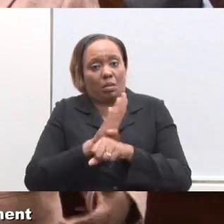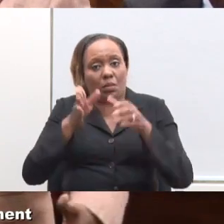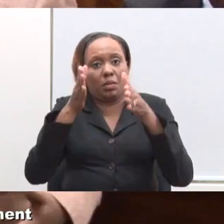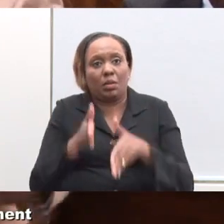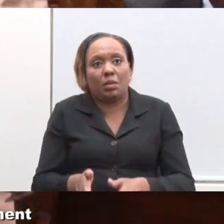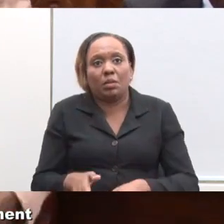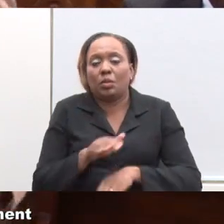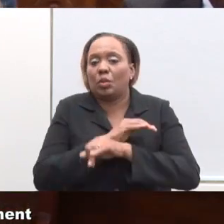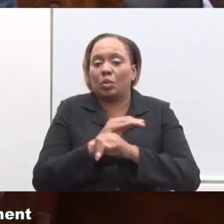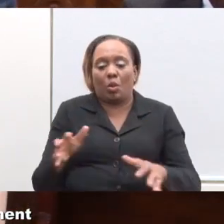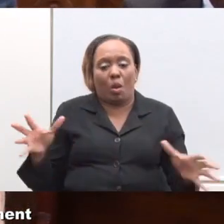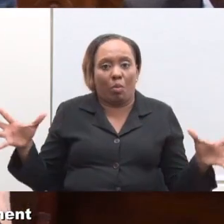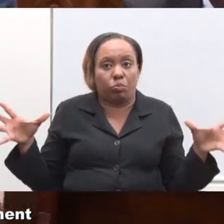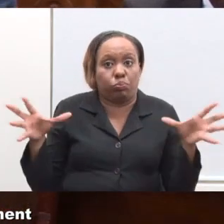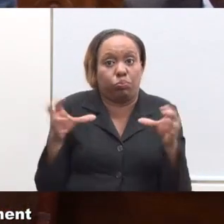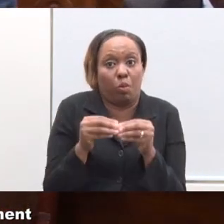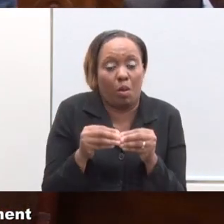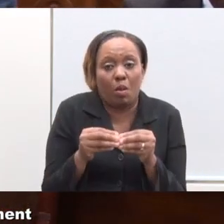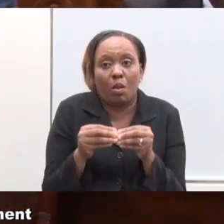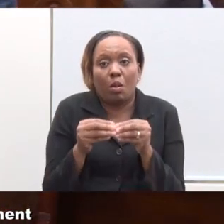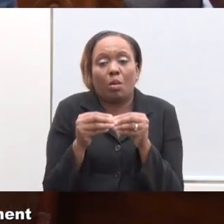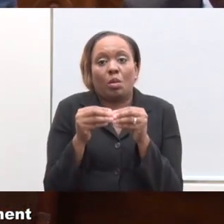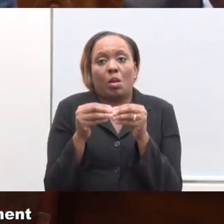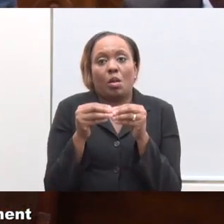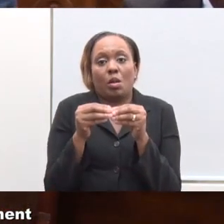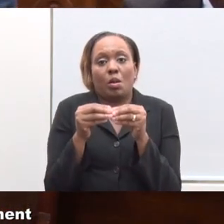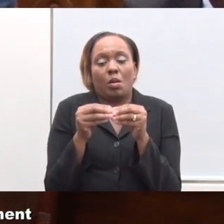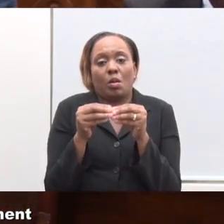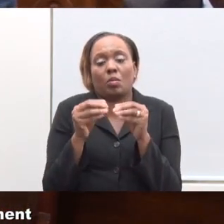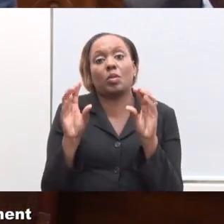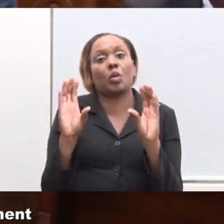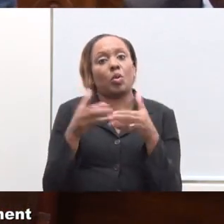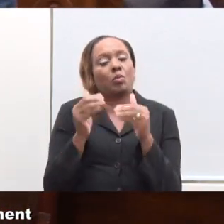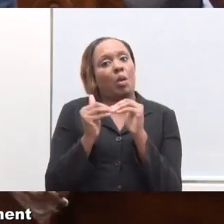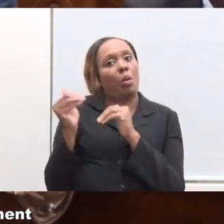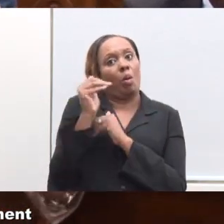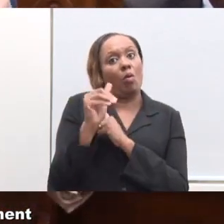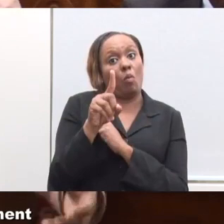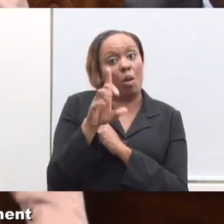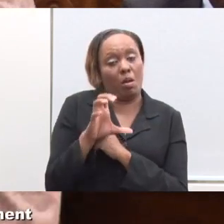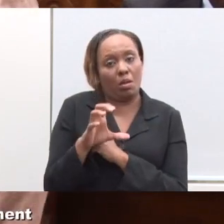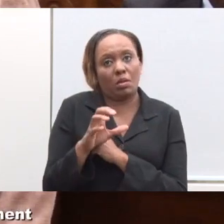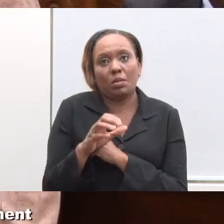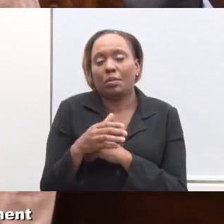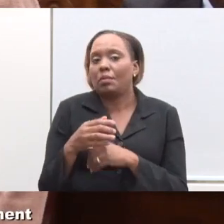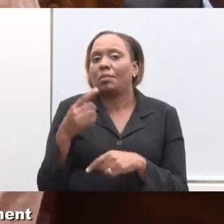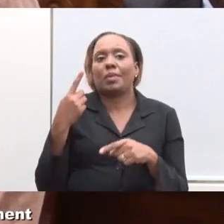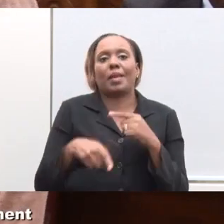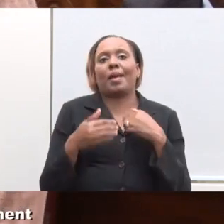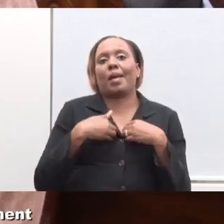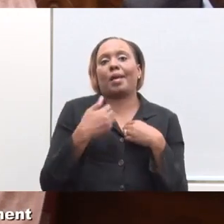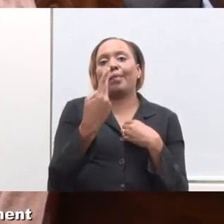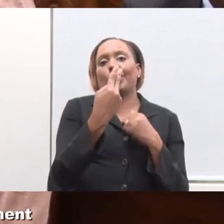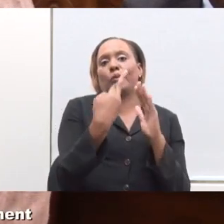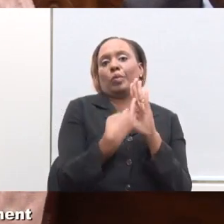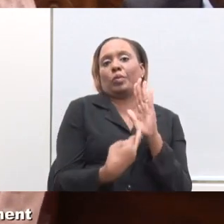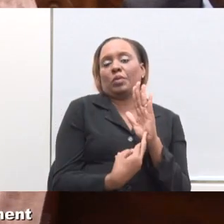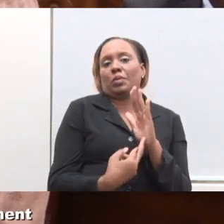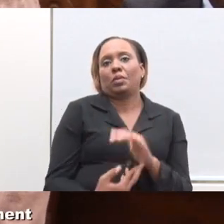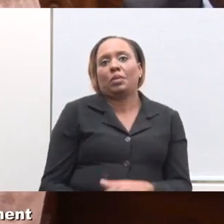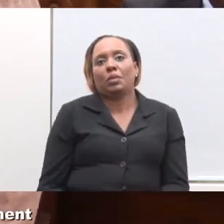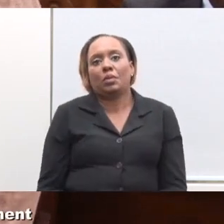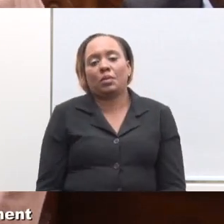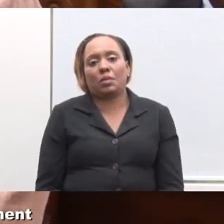not to gather beyond groups of 100 for recreational activity. So there can't be two sets of rules. But in any event, we